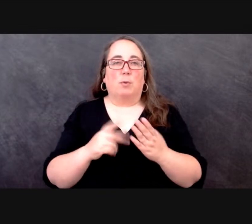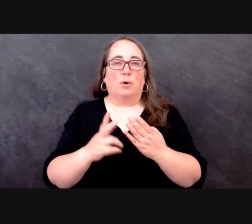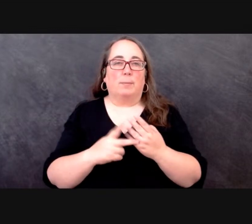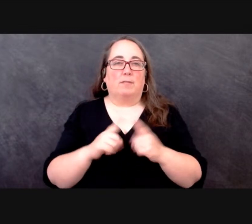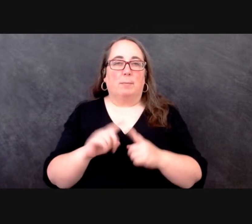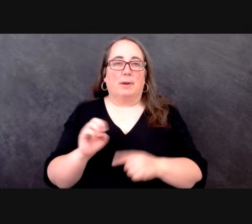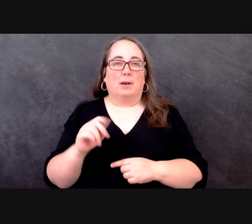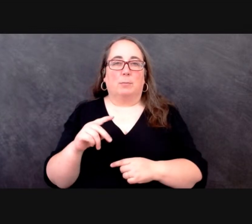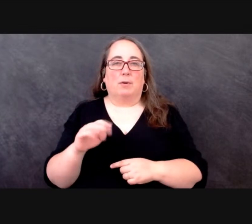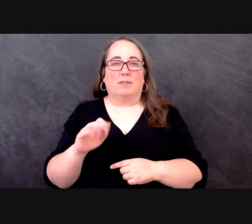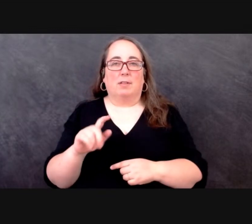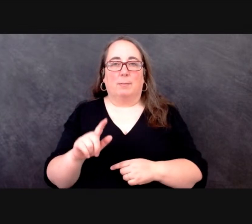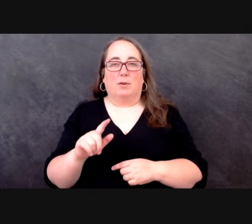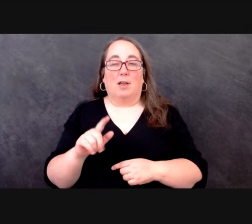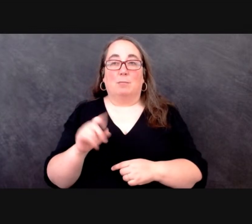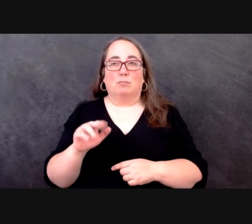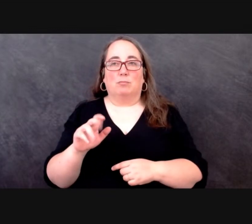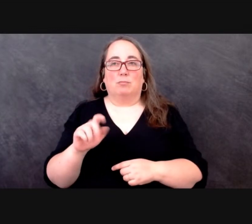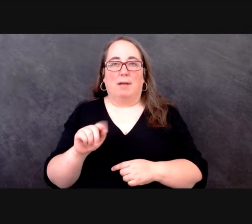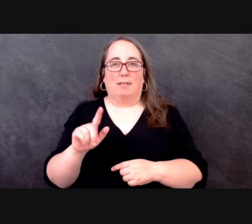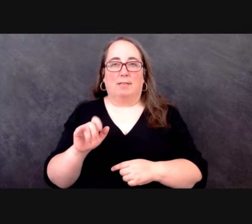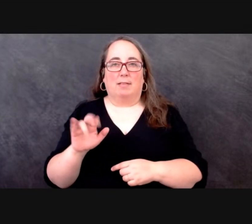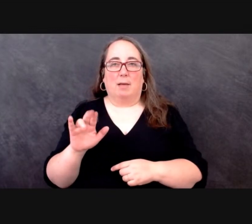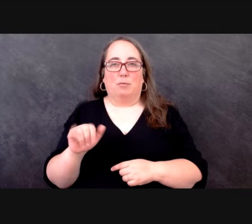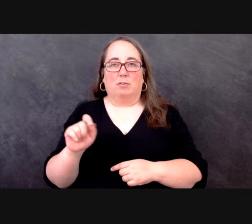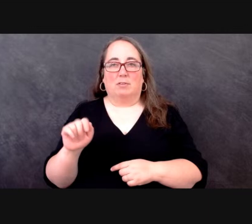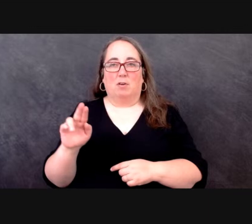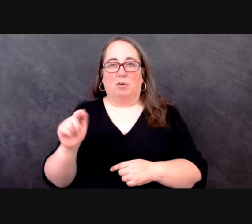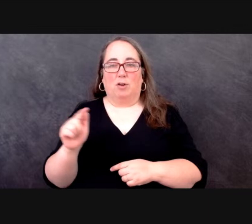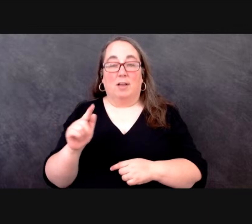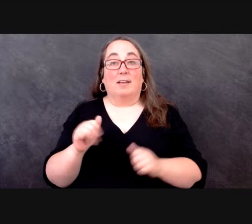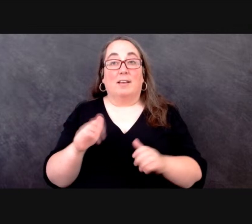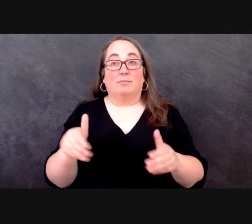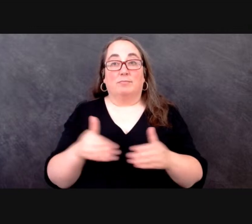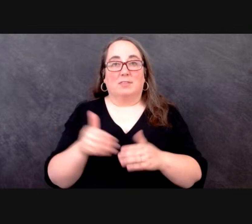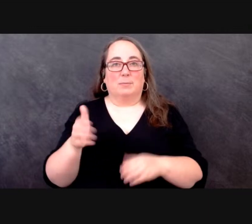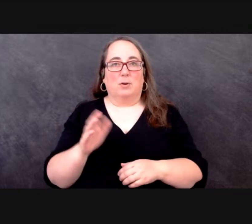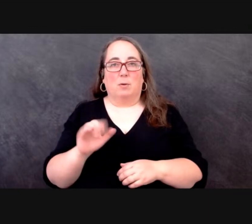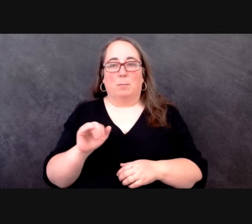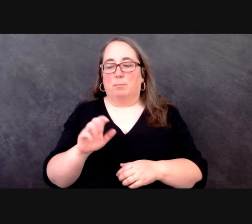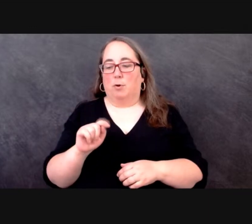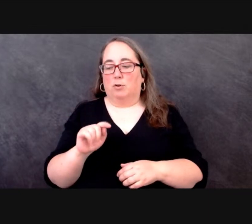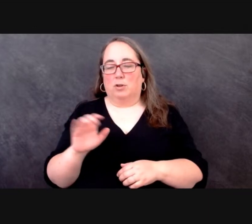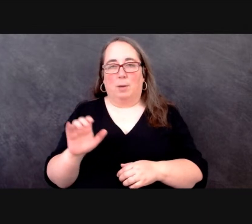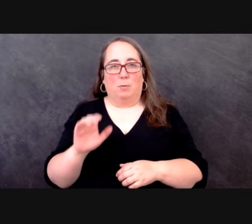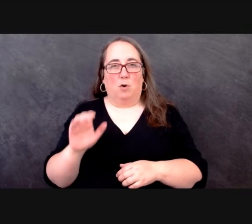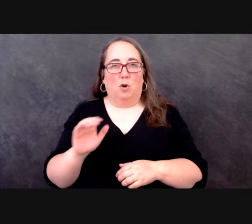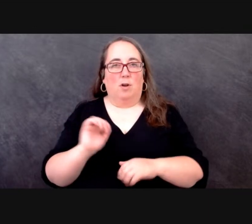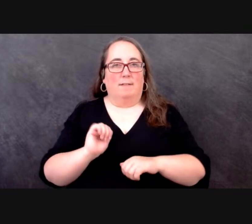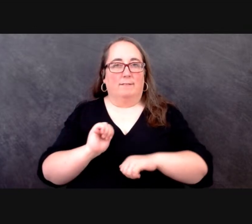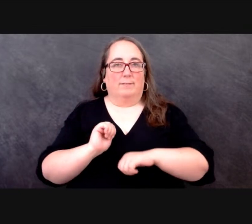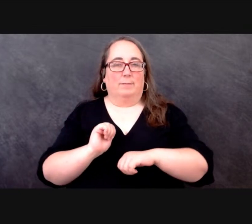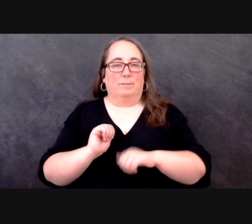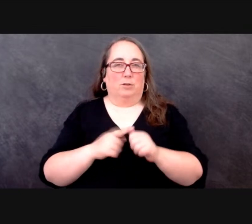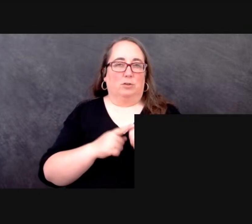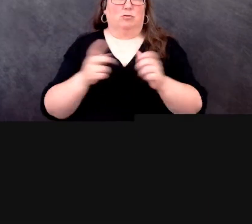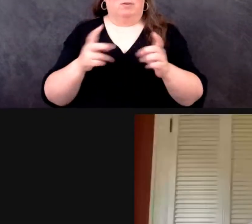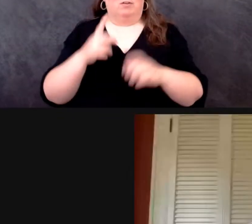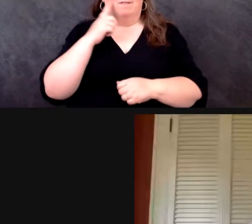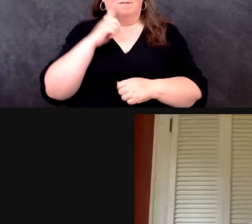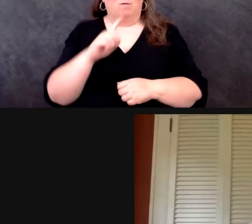Library at prattlibrary.org. Now, to introduce our speaker, here is Bert Kummerow, Founding Director of the Maryland 4 Centuries